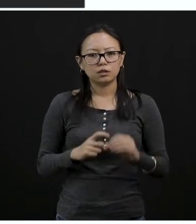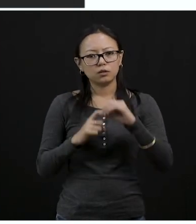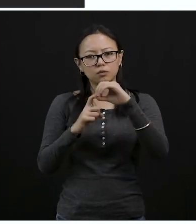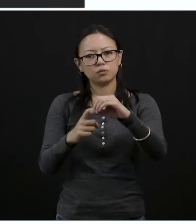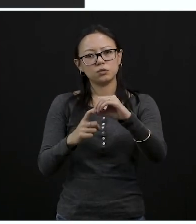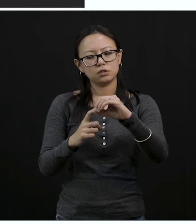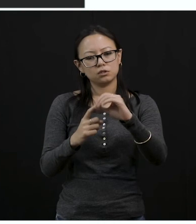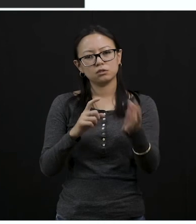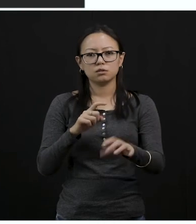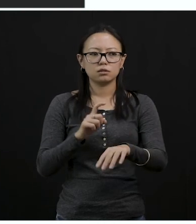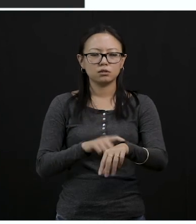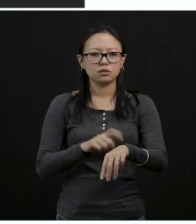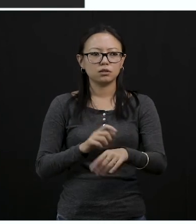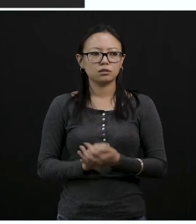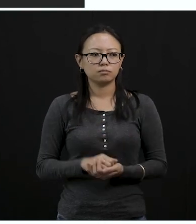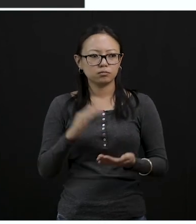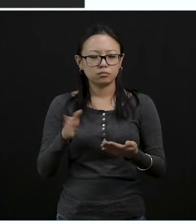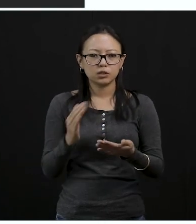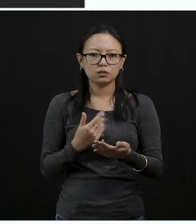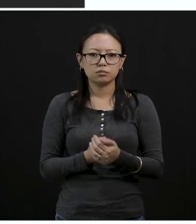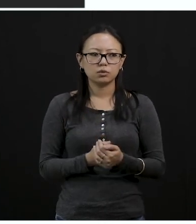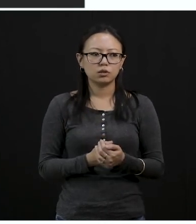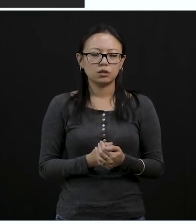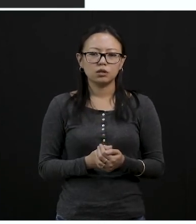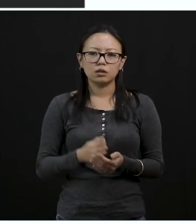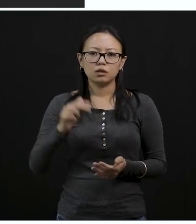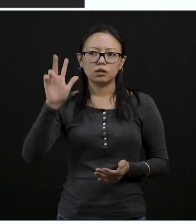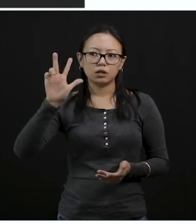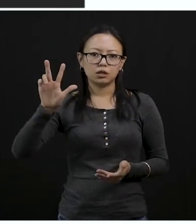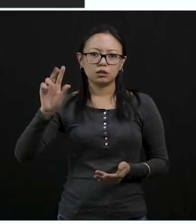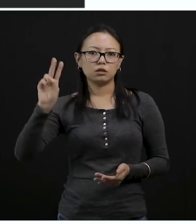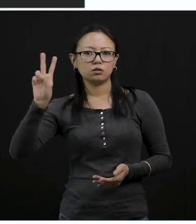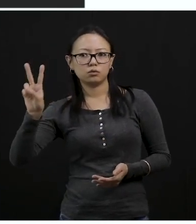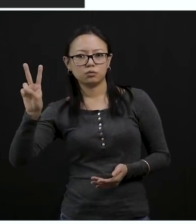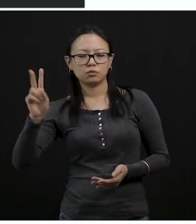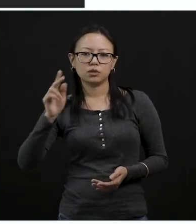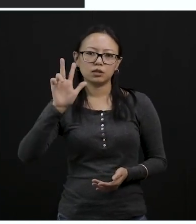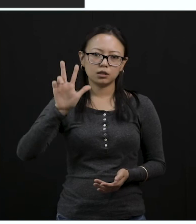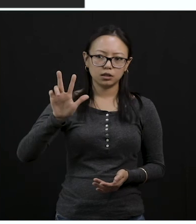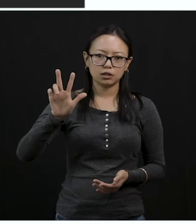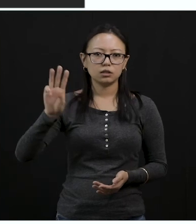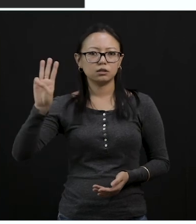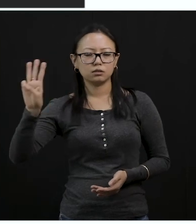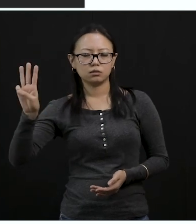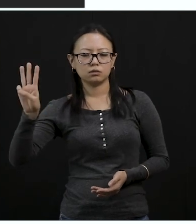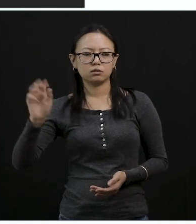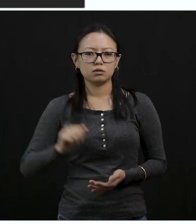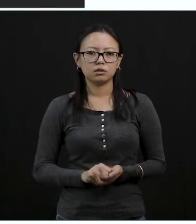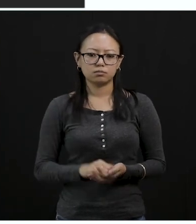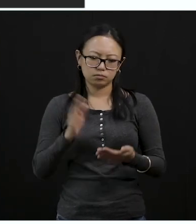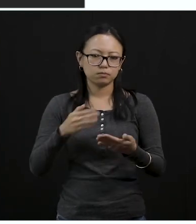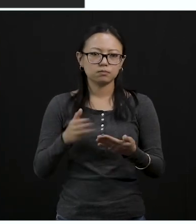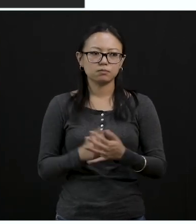to page number 82 and 83. Here you are going to learn